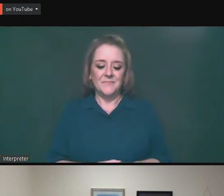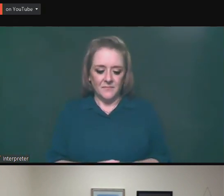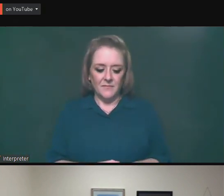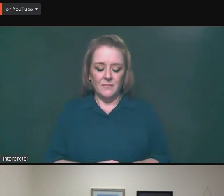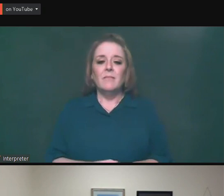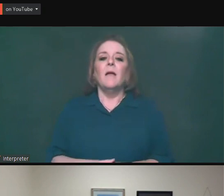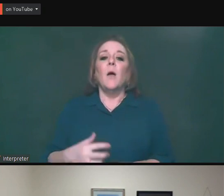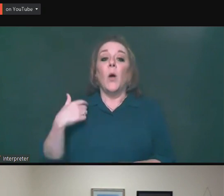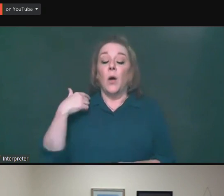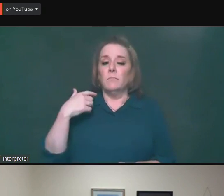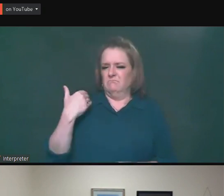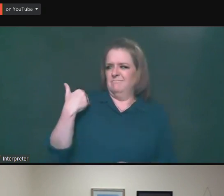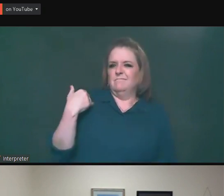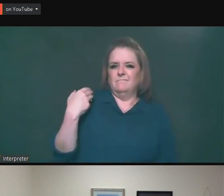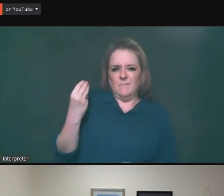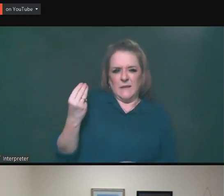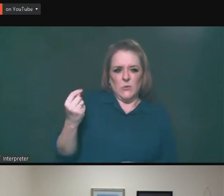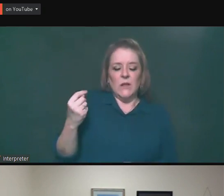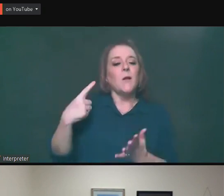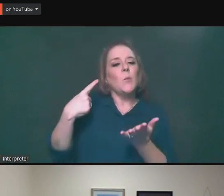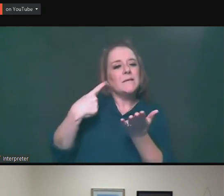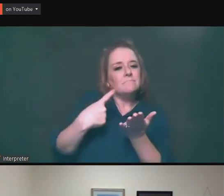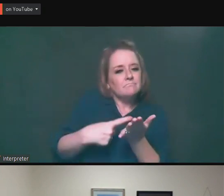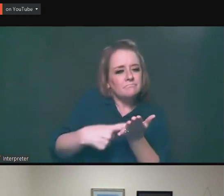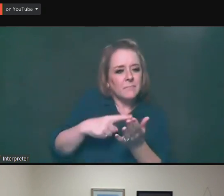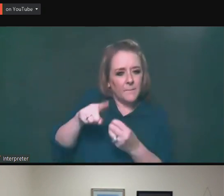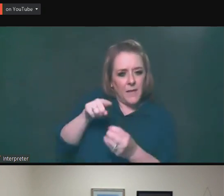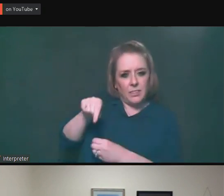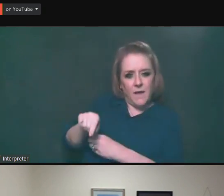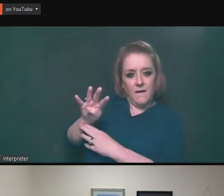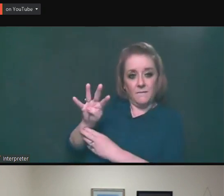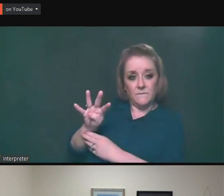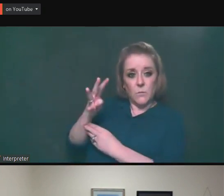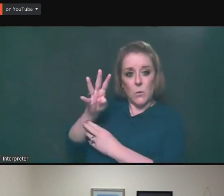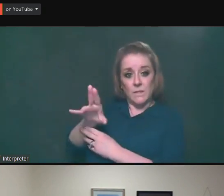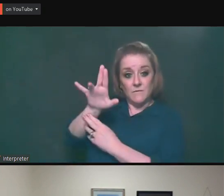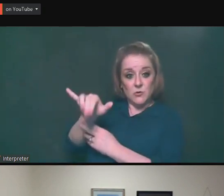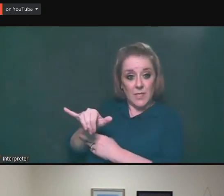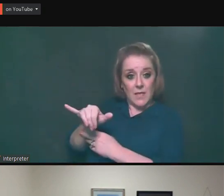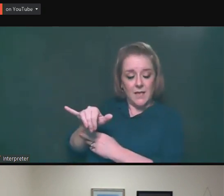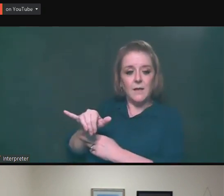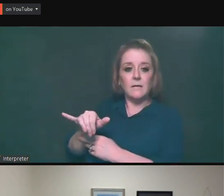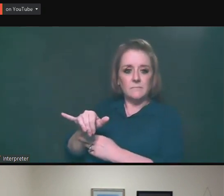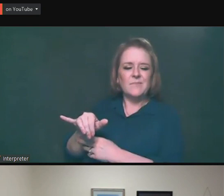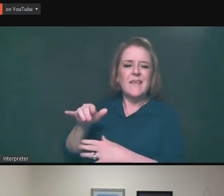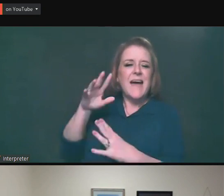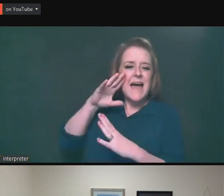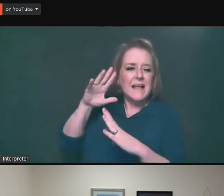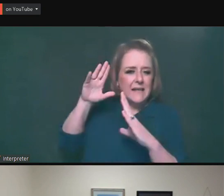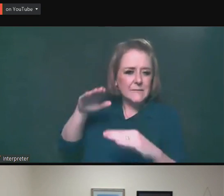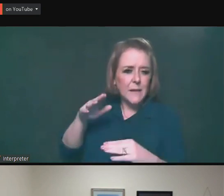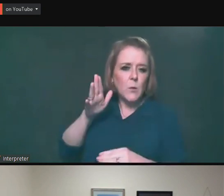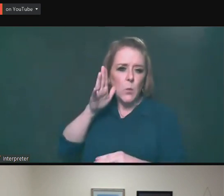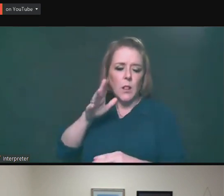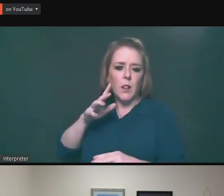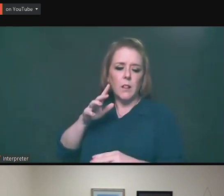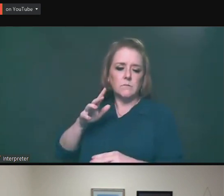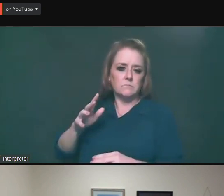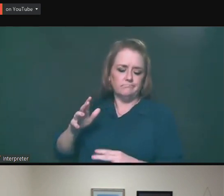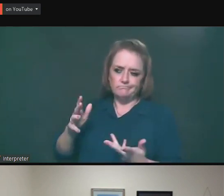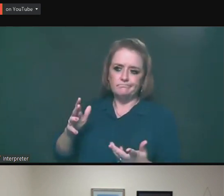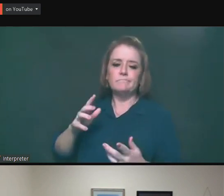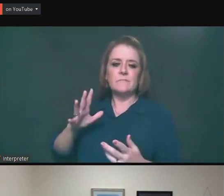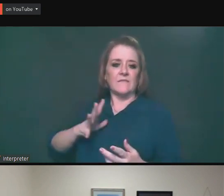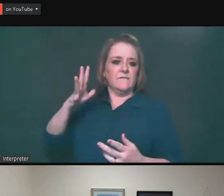talked earlier this week about 4th on Broadway, and I expect a formal announcement on that very soon. But the planners of